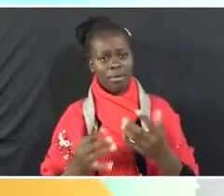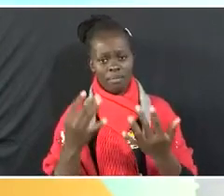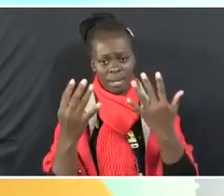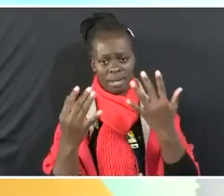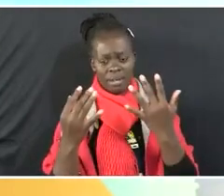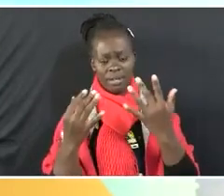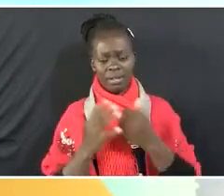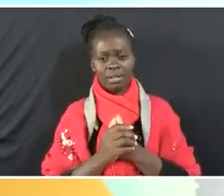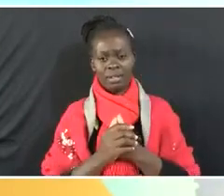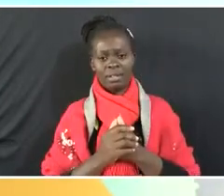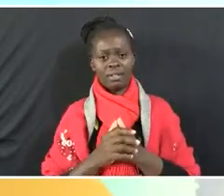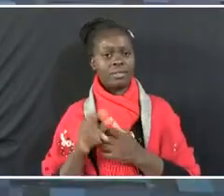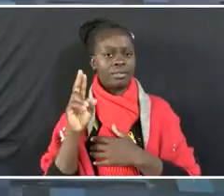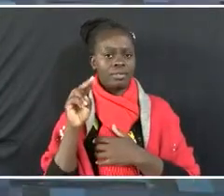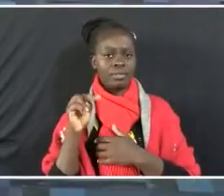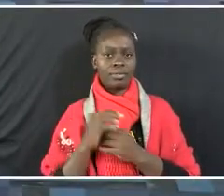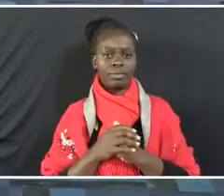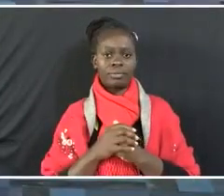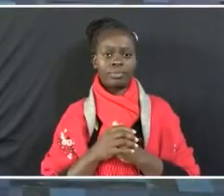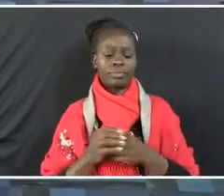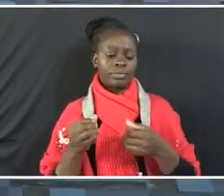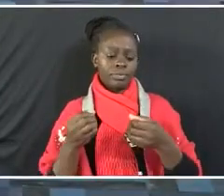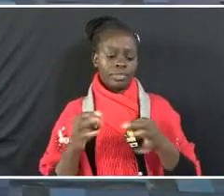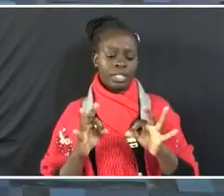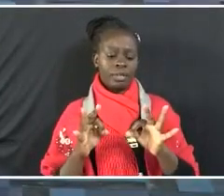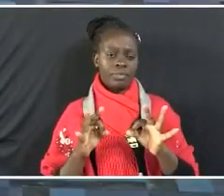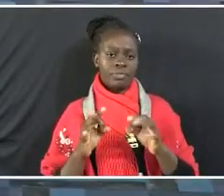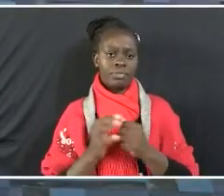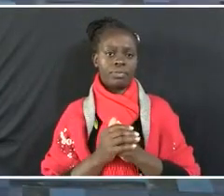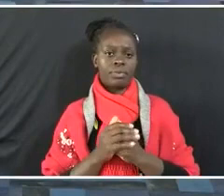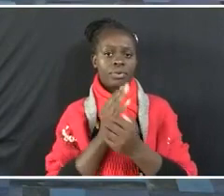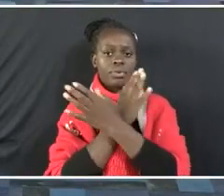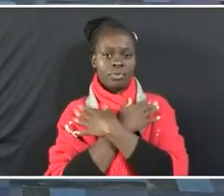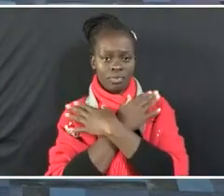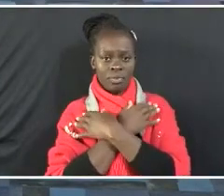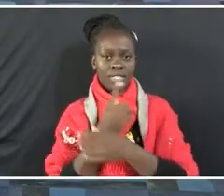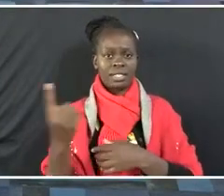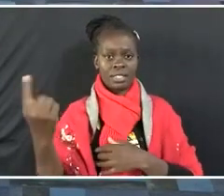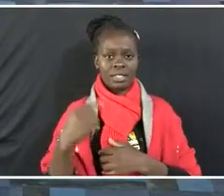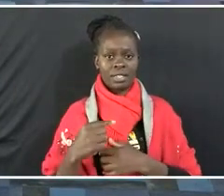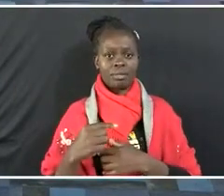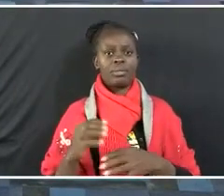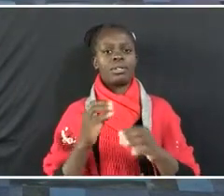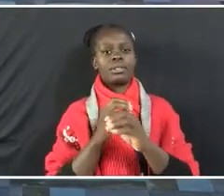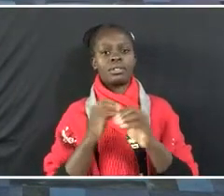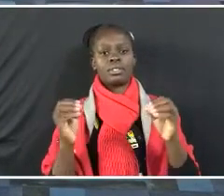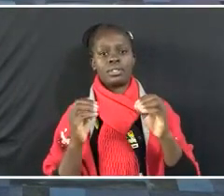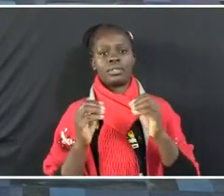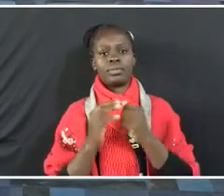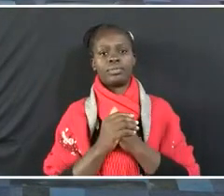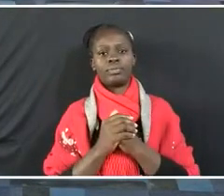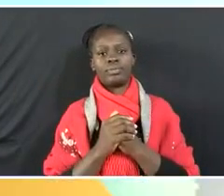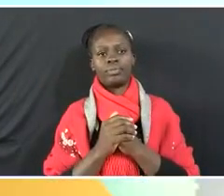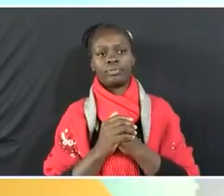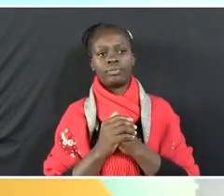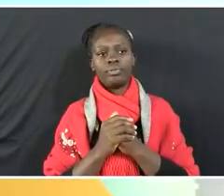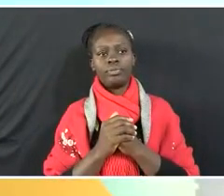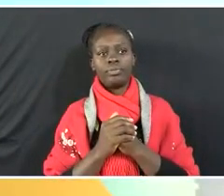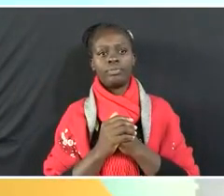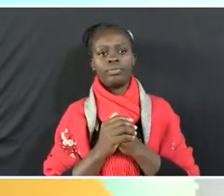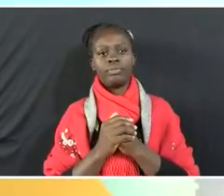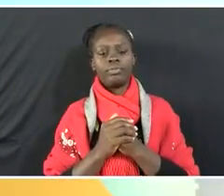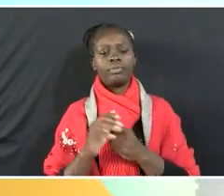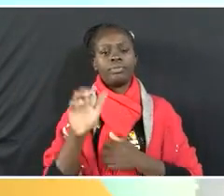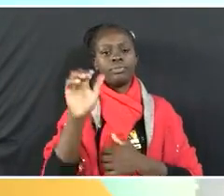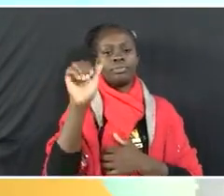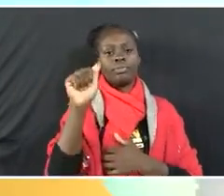seeking. If they are not going to come, you are going to seek attention. He went to burn somebody's field just to